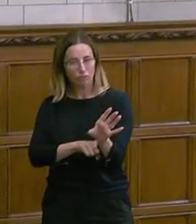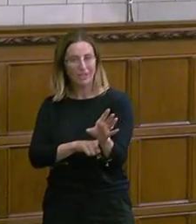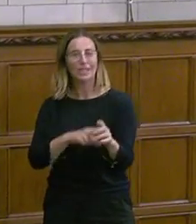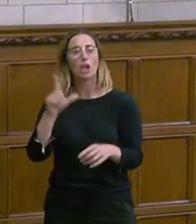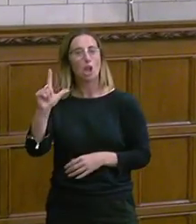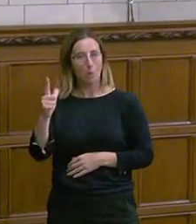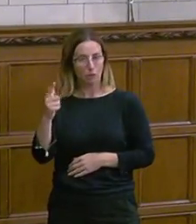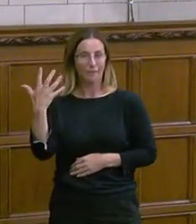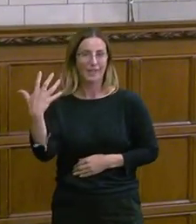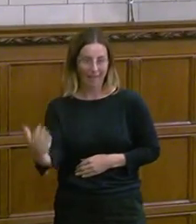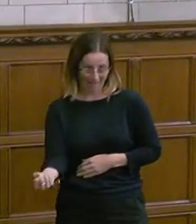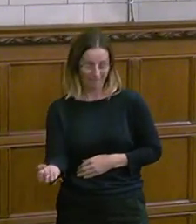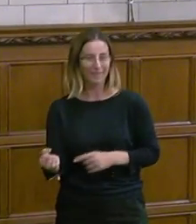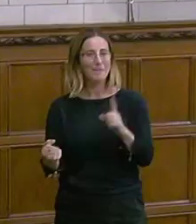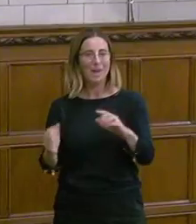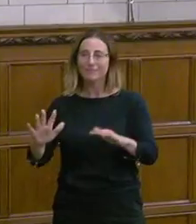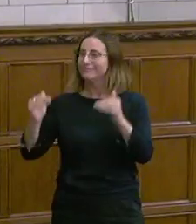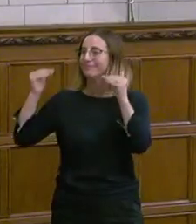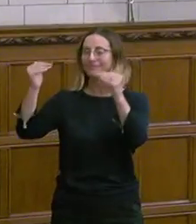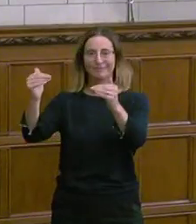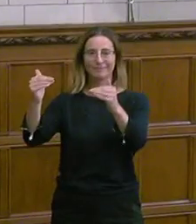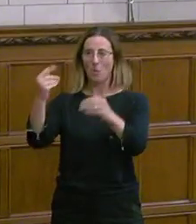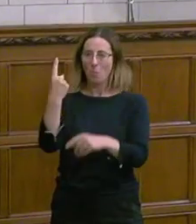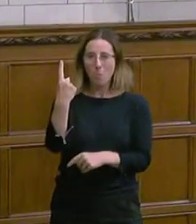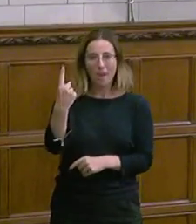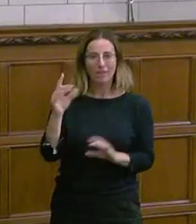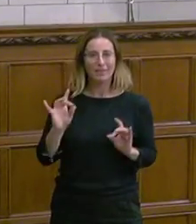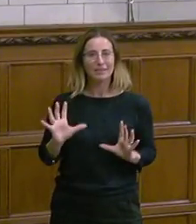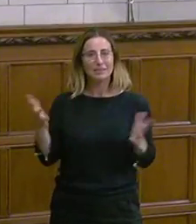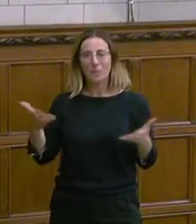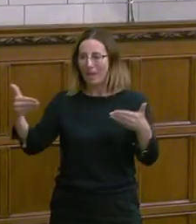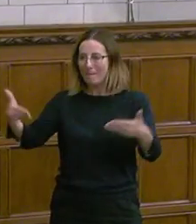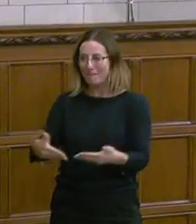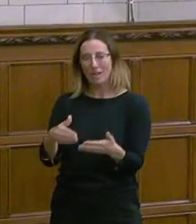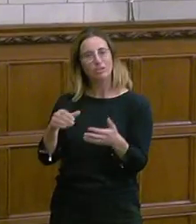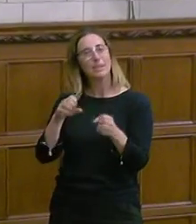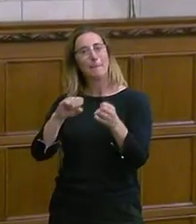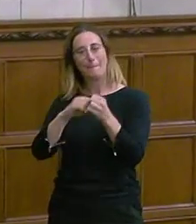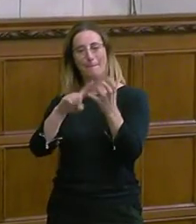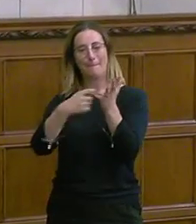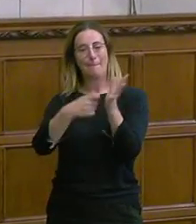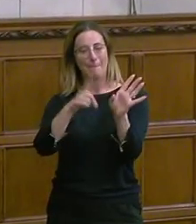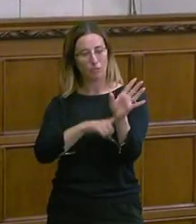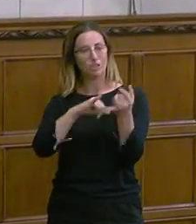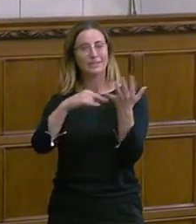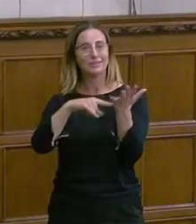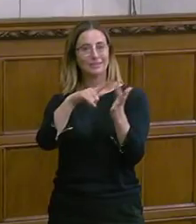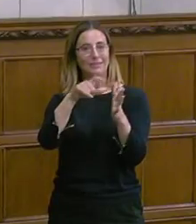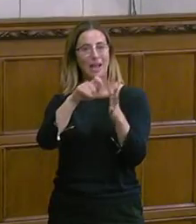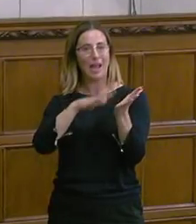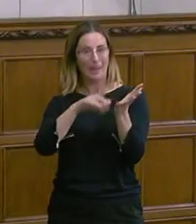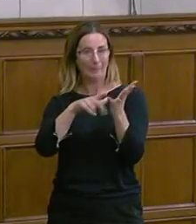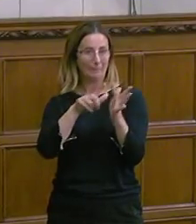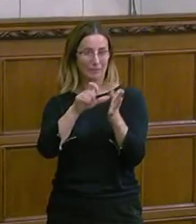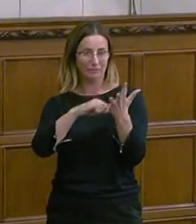secondary level there is only a resource base in Bury St Edmunds, and these do need to be put out across the whole county, particularly in the